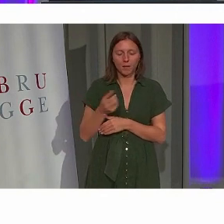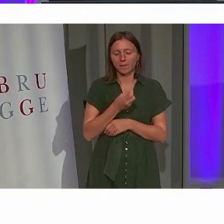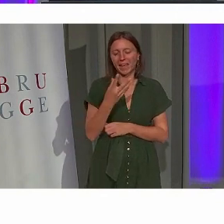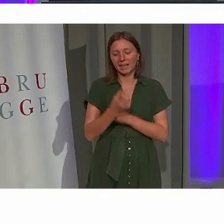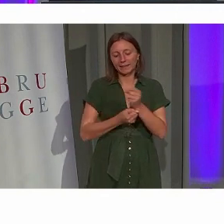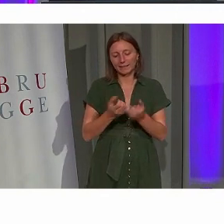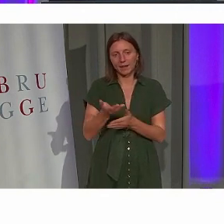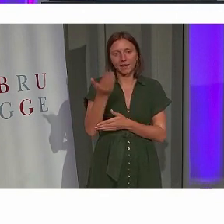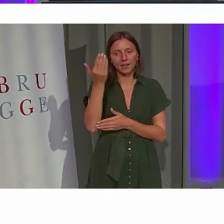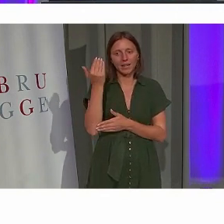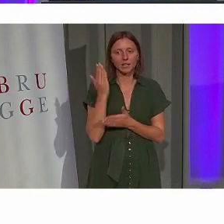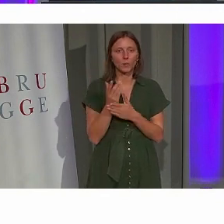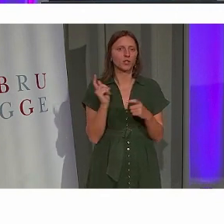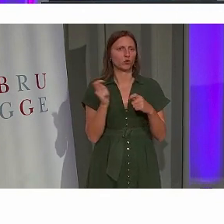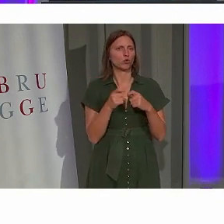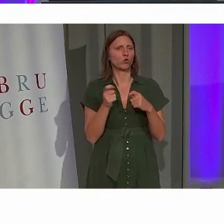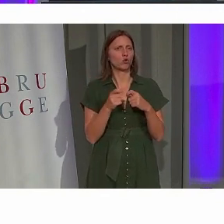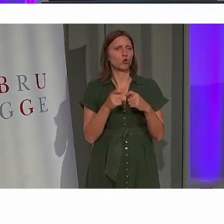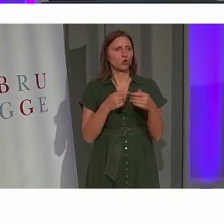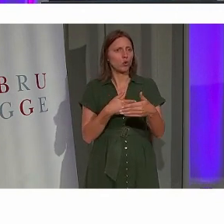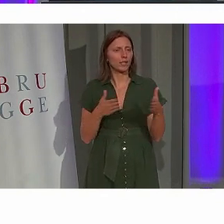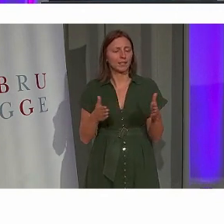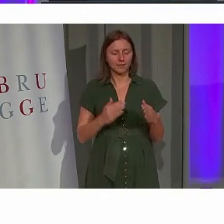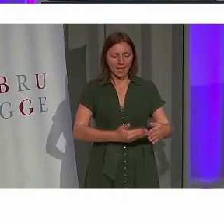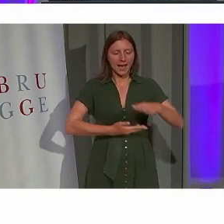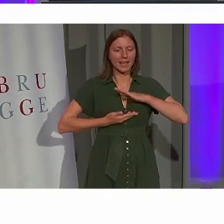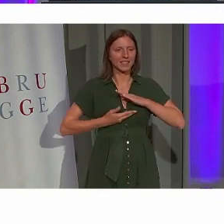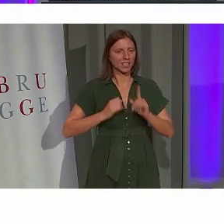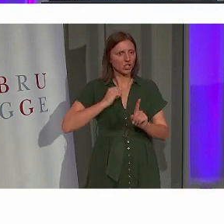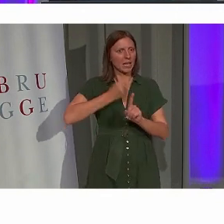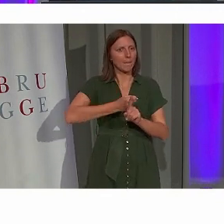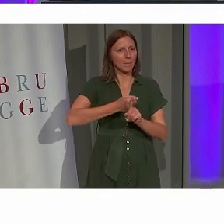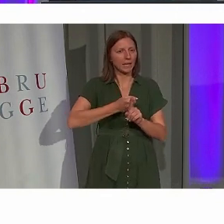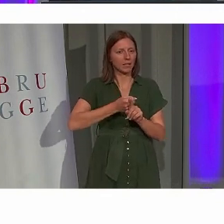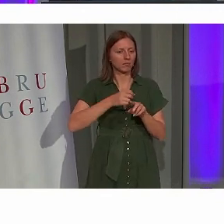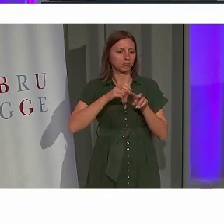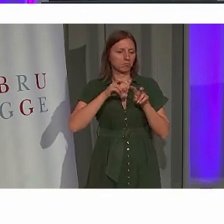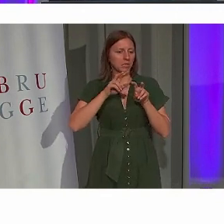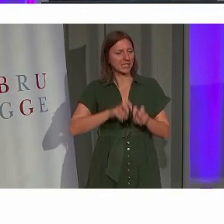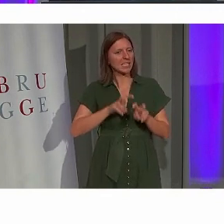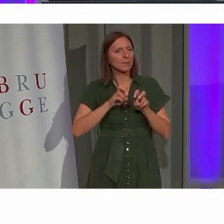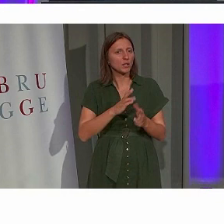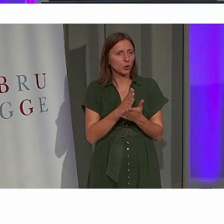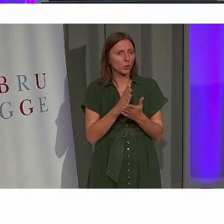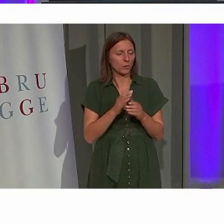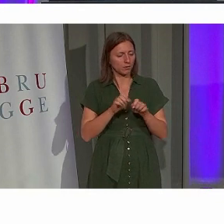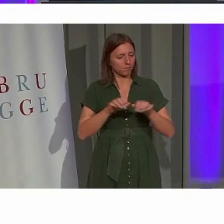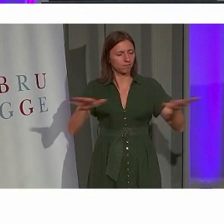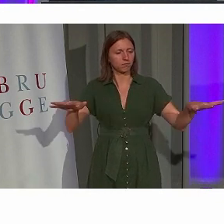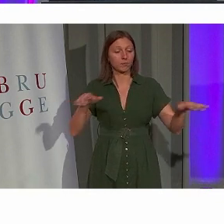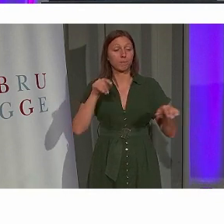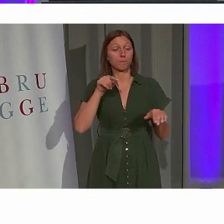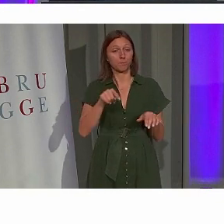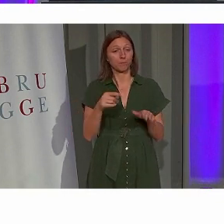UNESCO ICOMOS is asking us to do. They gave us a toolkit for heritage